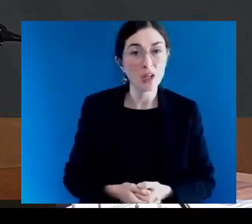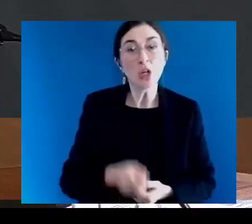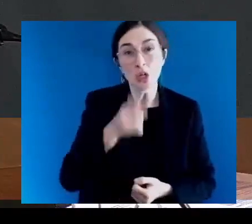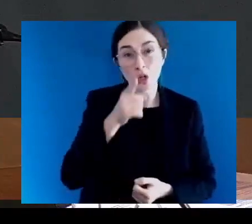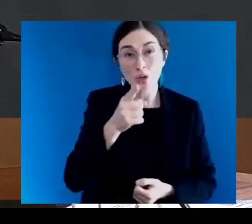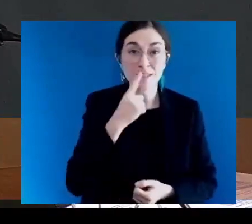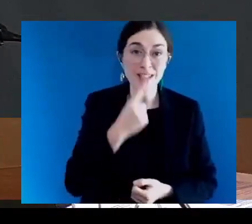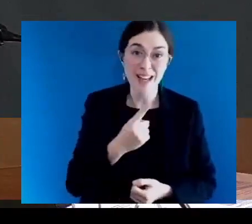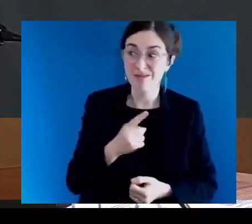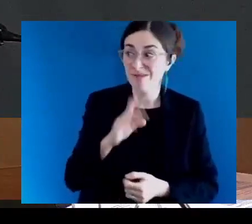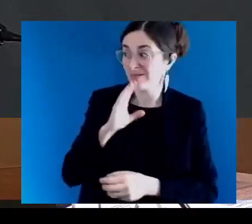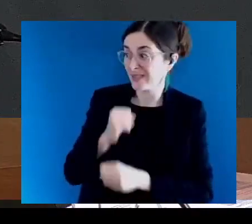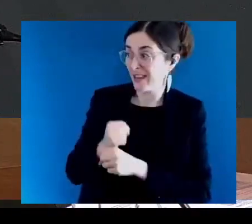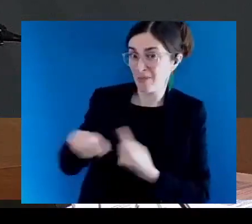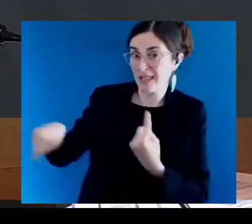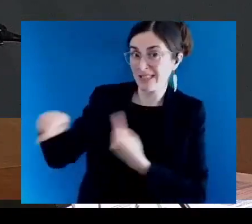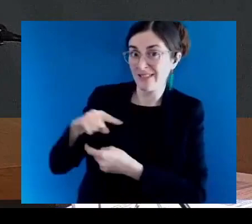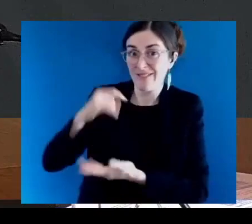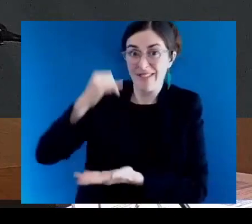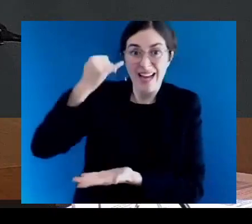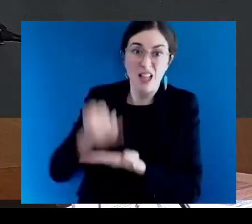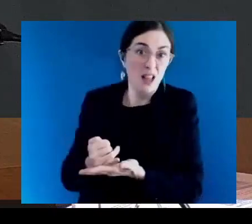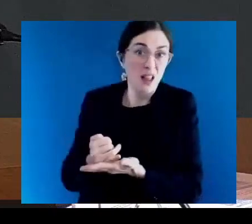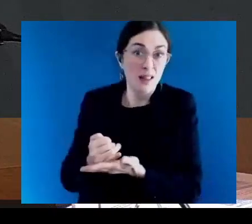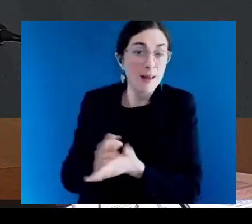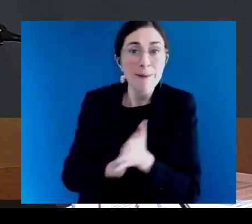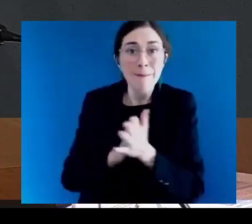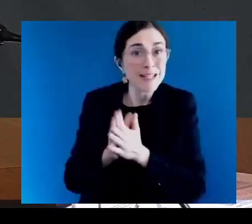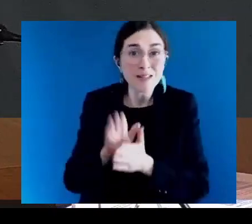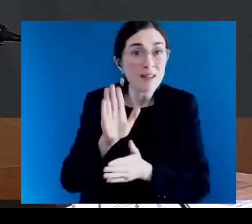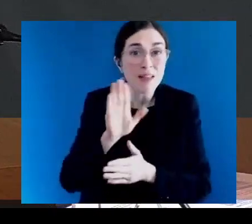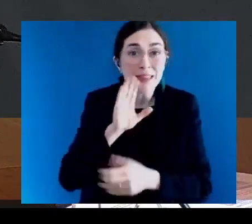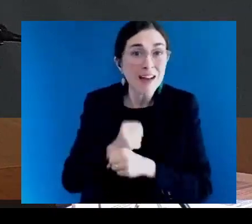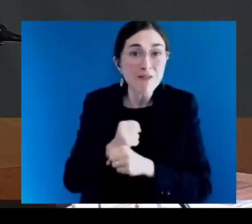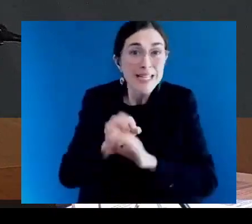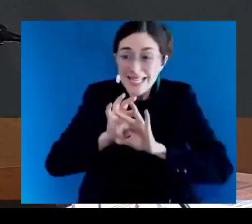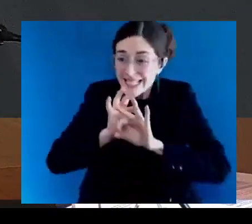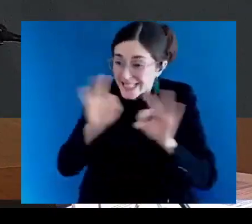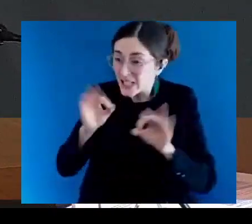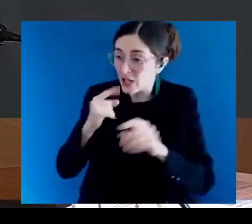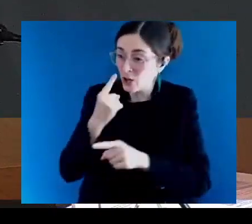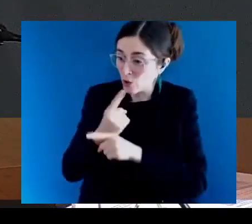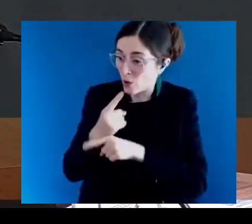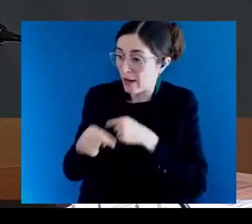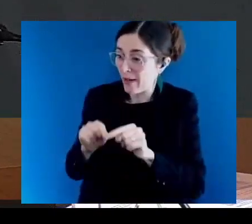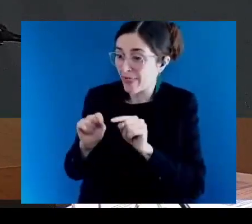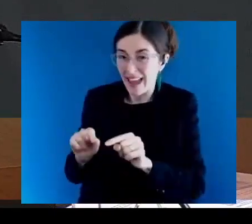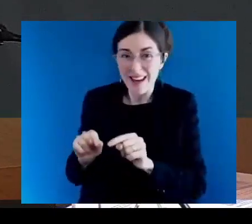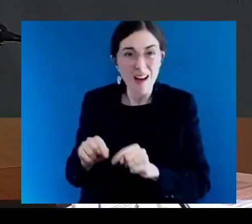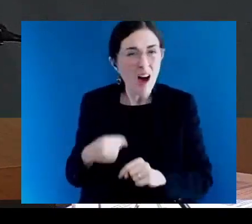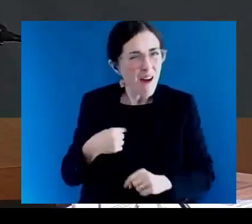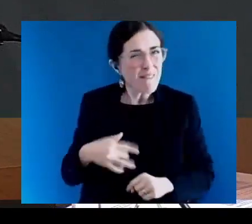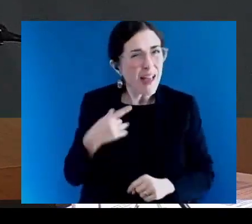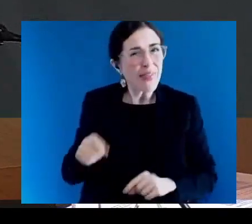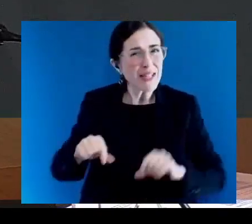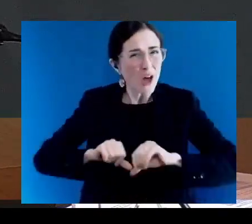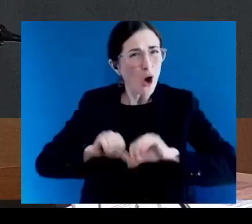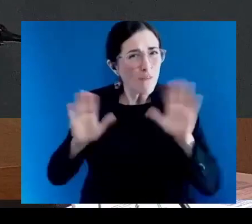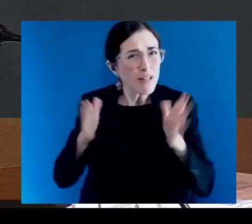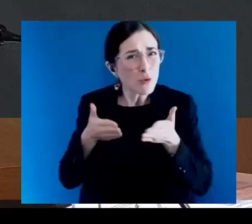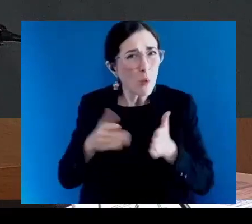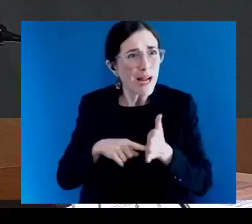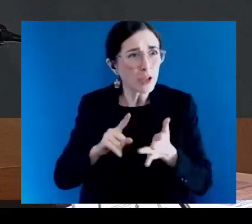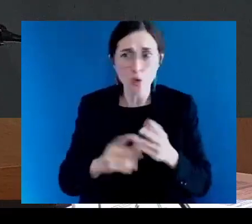and so there's not even a discussion about it, despite the fact that it seems to be the obvious way of doing something